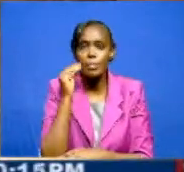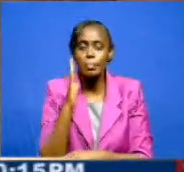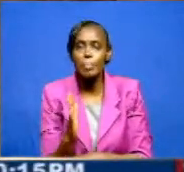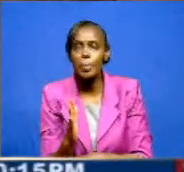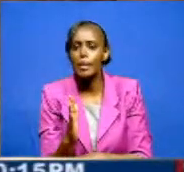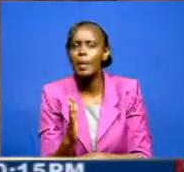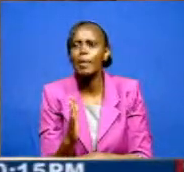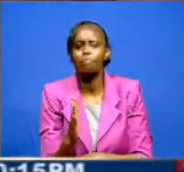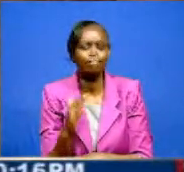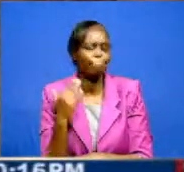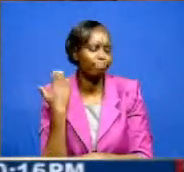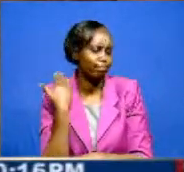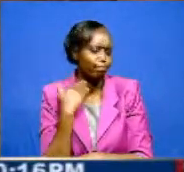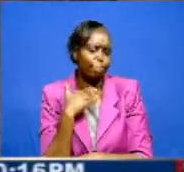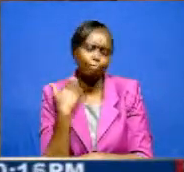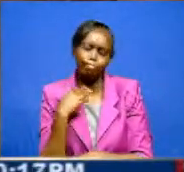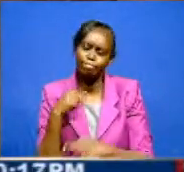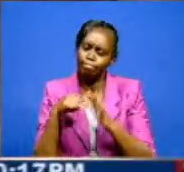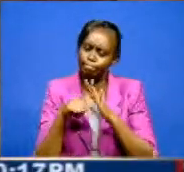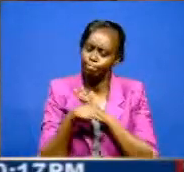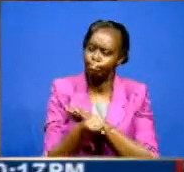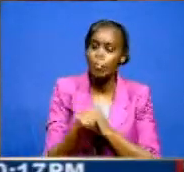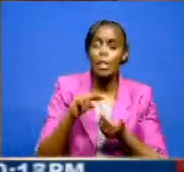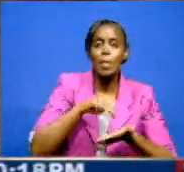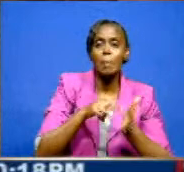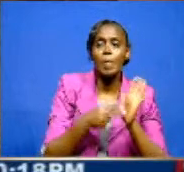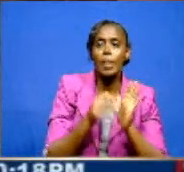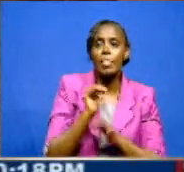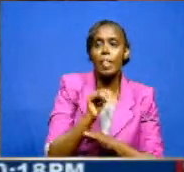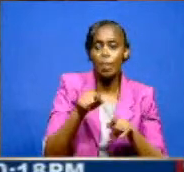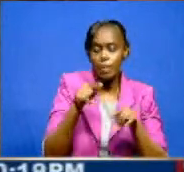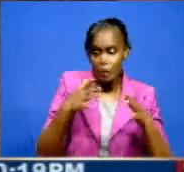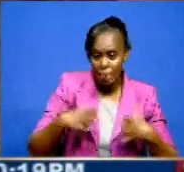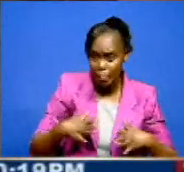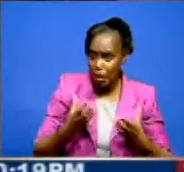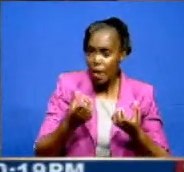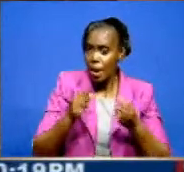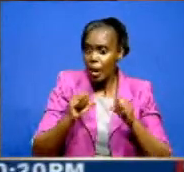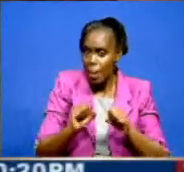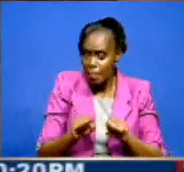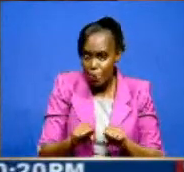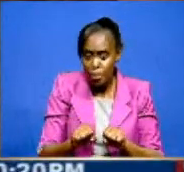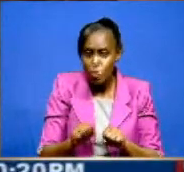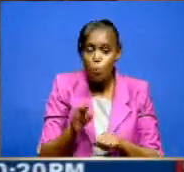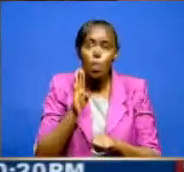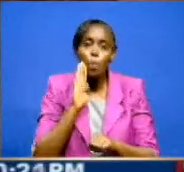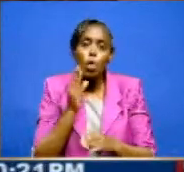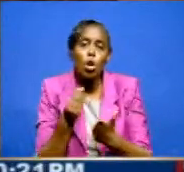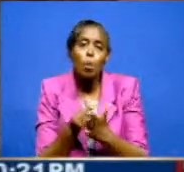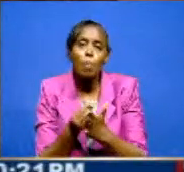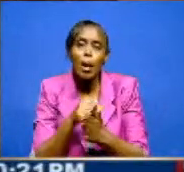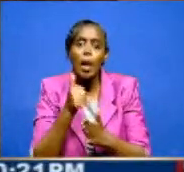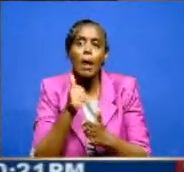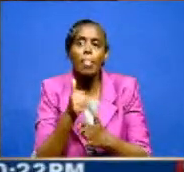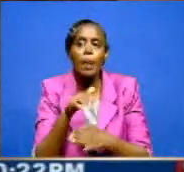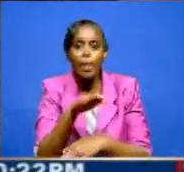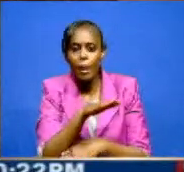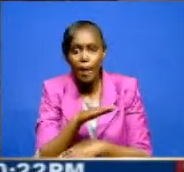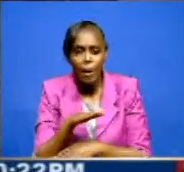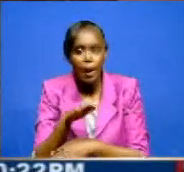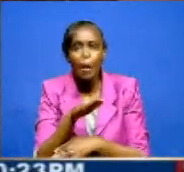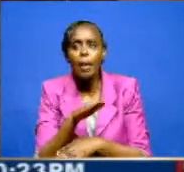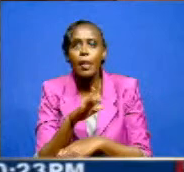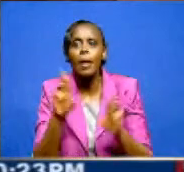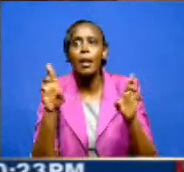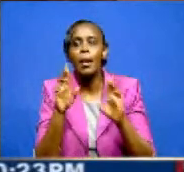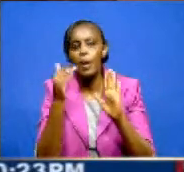is so criminal. Now that means that those fellows cannot borrow money from any other source. They're already